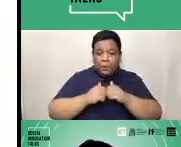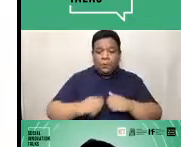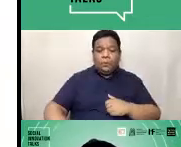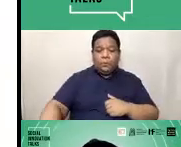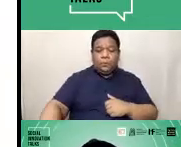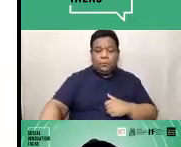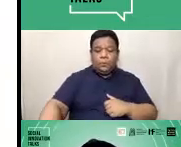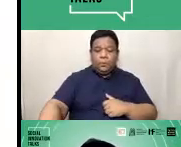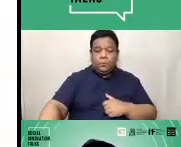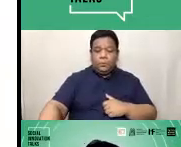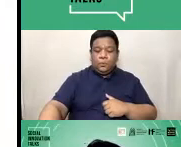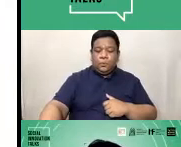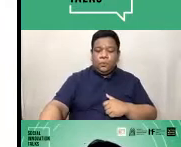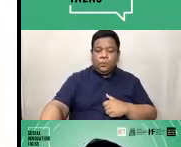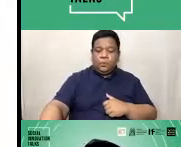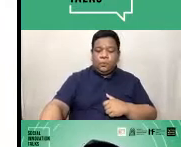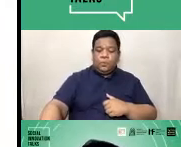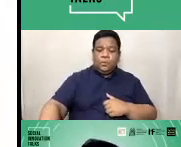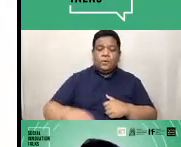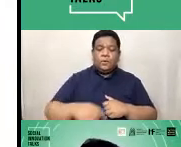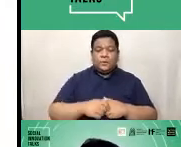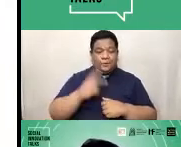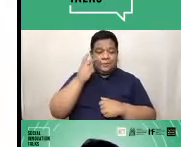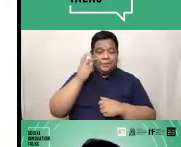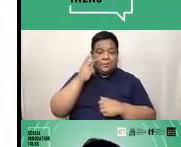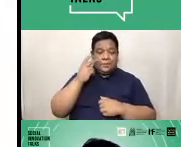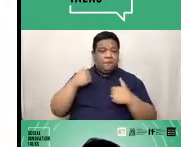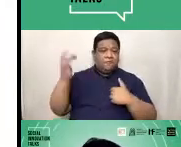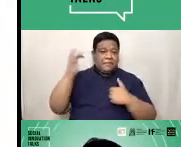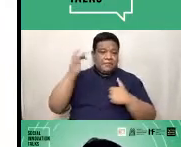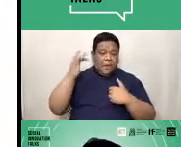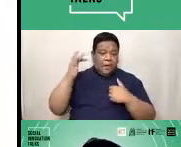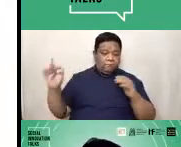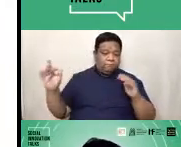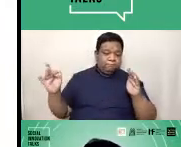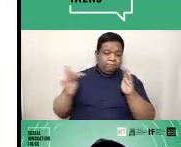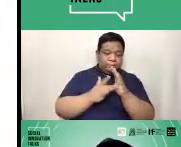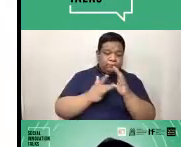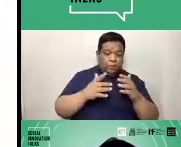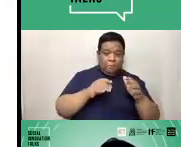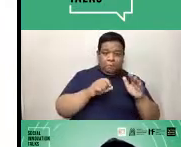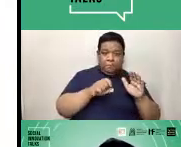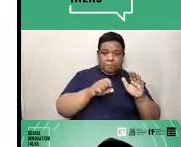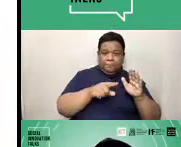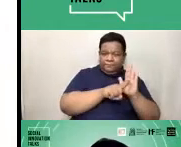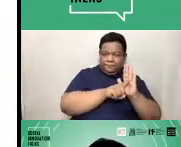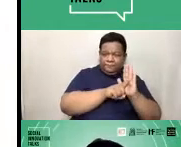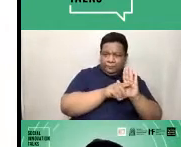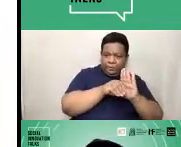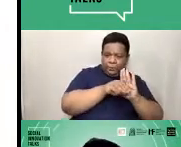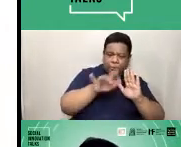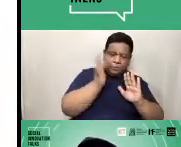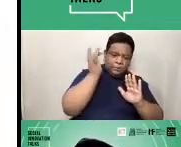one of the circles, plays a ultrasonic sound from the speaker. And the other